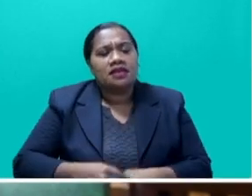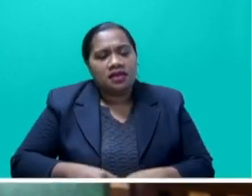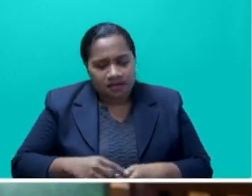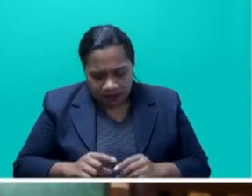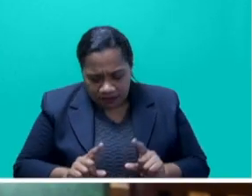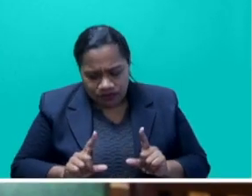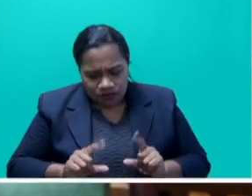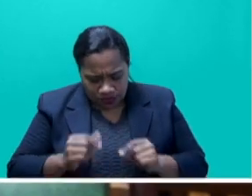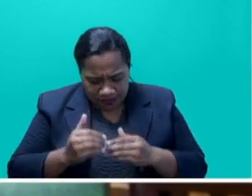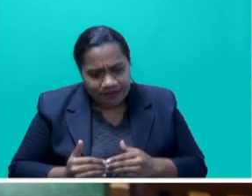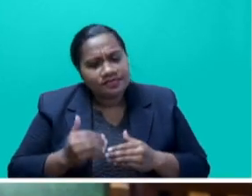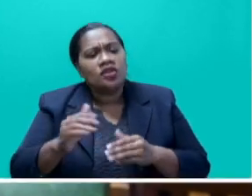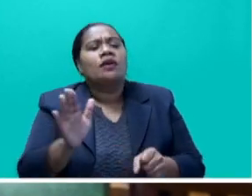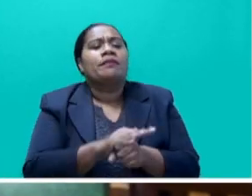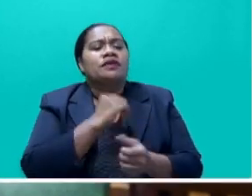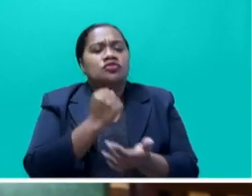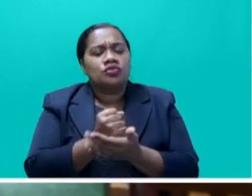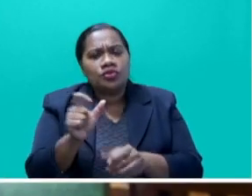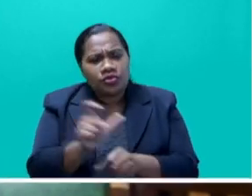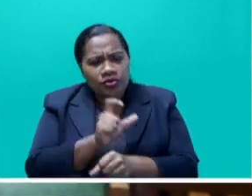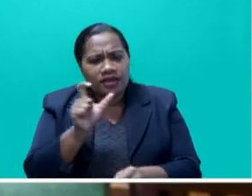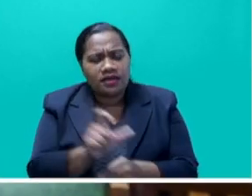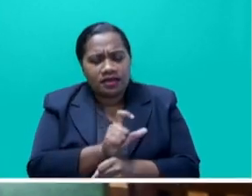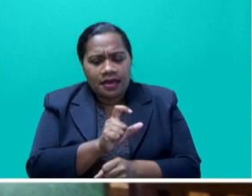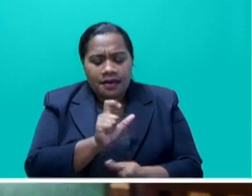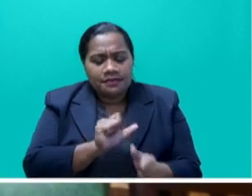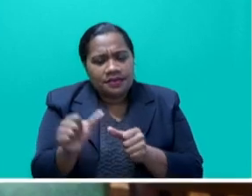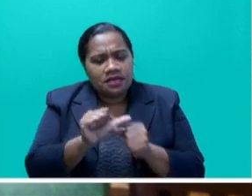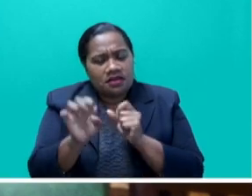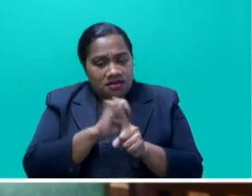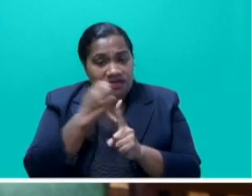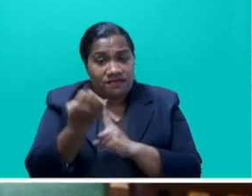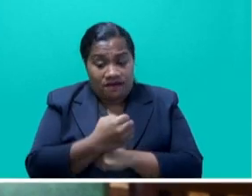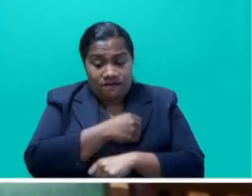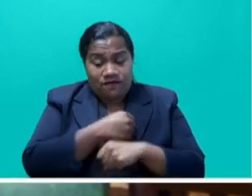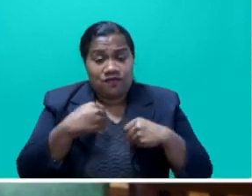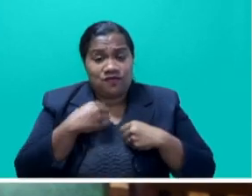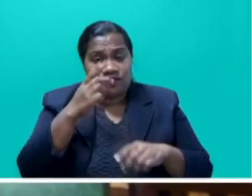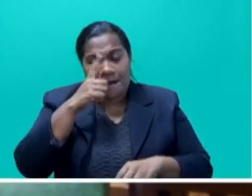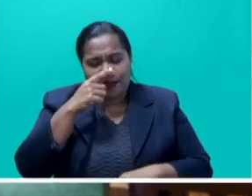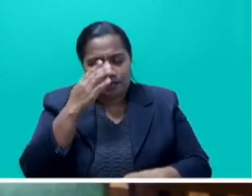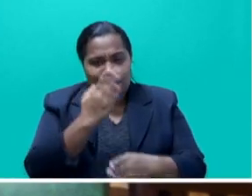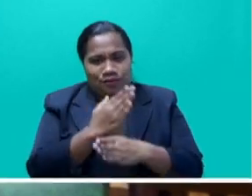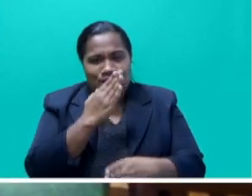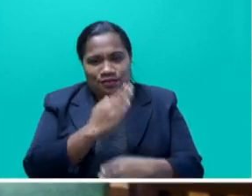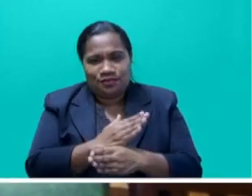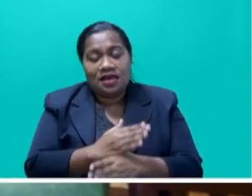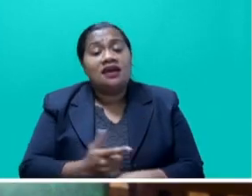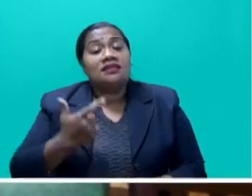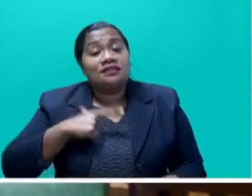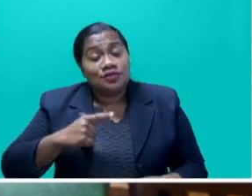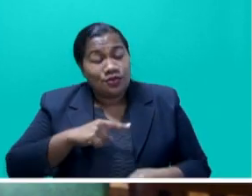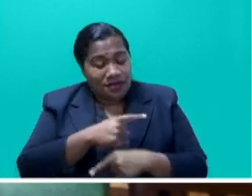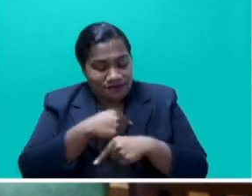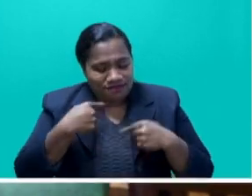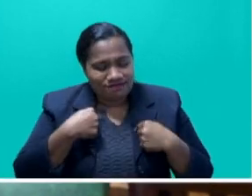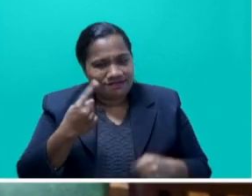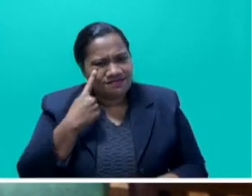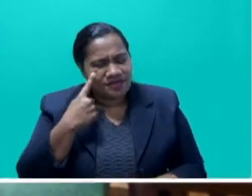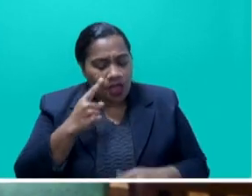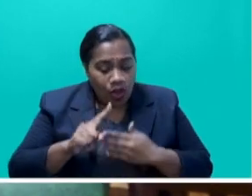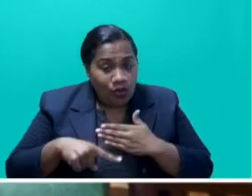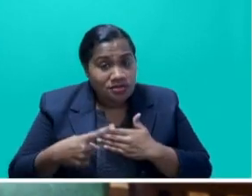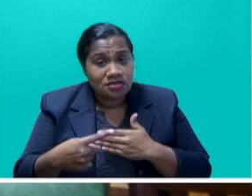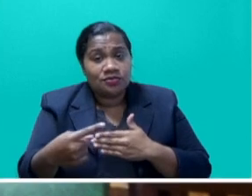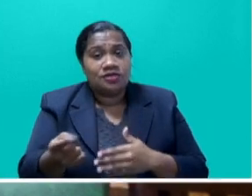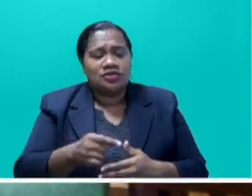that we create a better environment for our people to operate from. And that is why we will see the continuation and